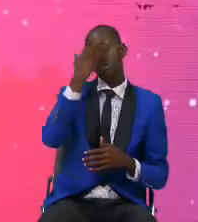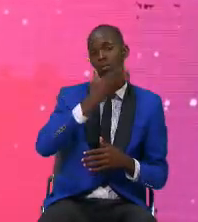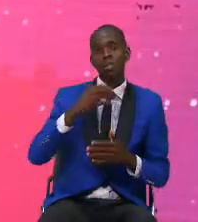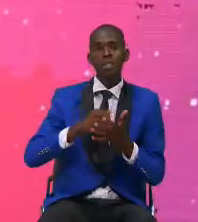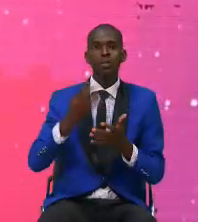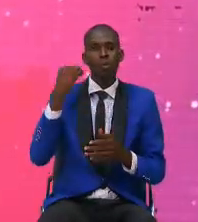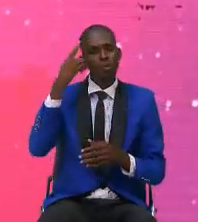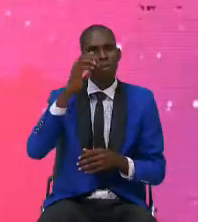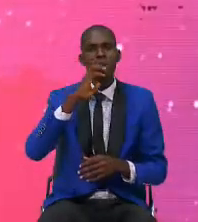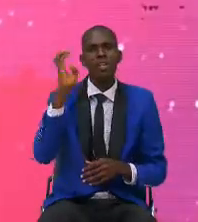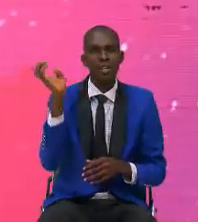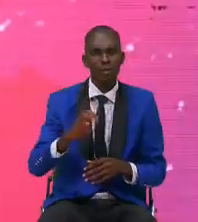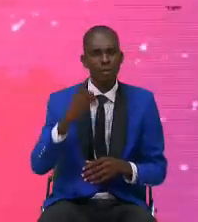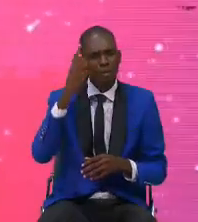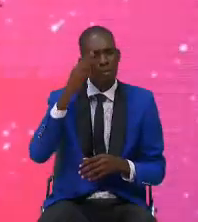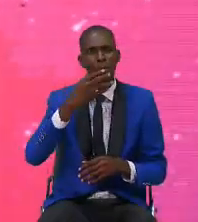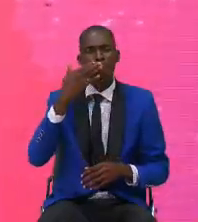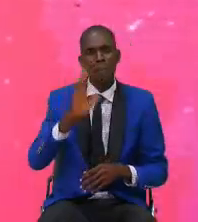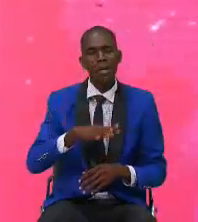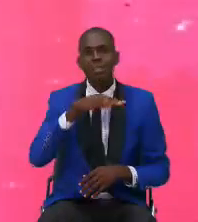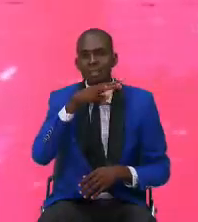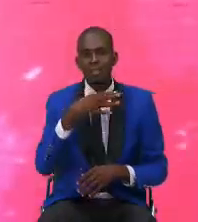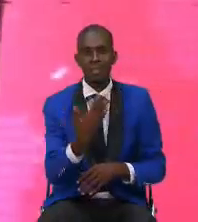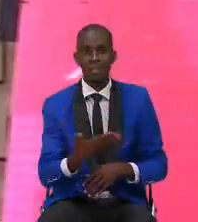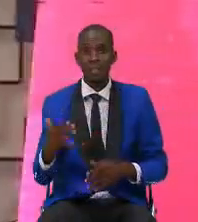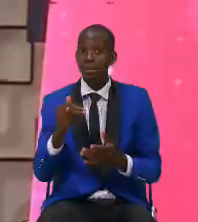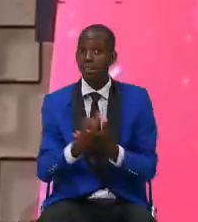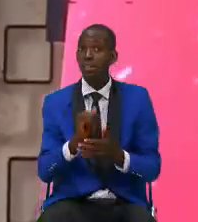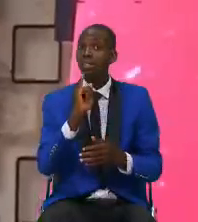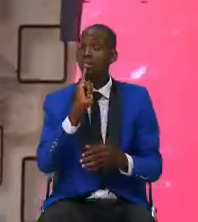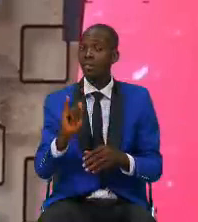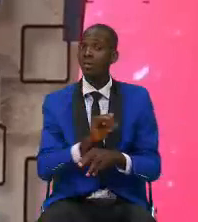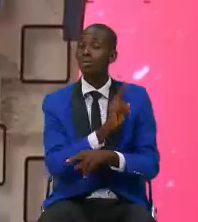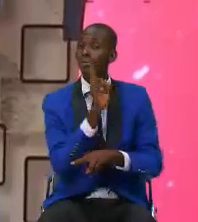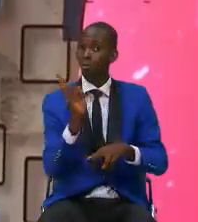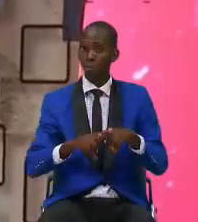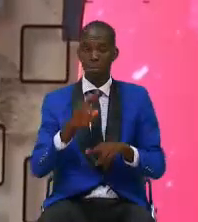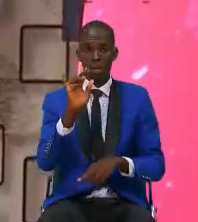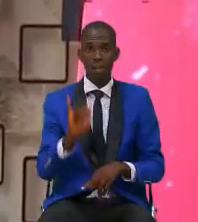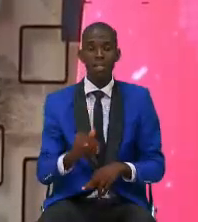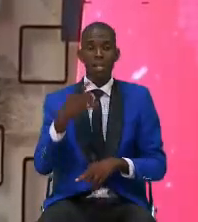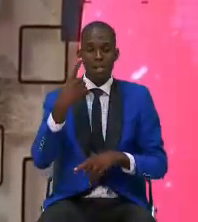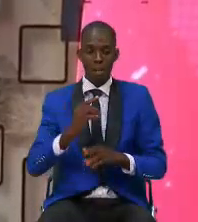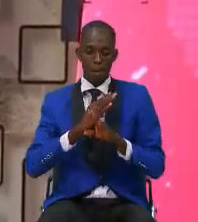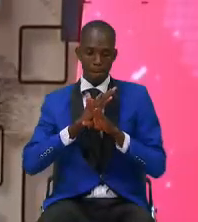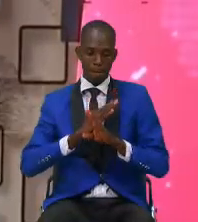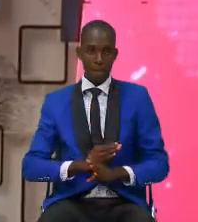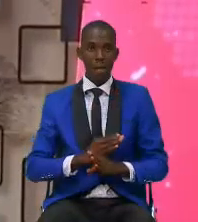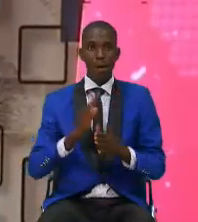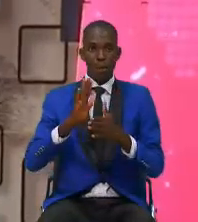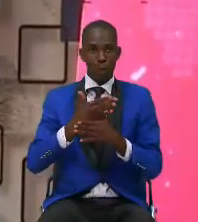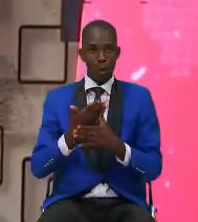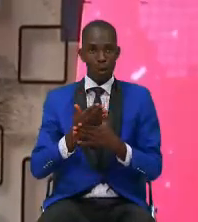for iniquity. And that is normally the barrier between us and